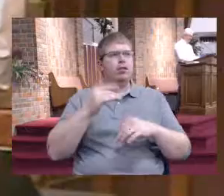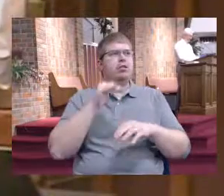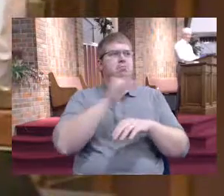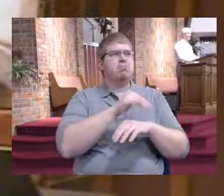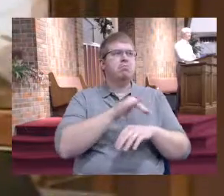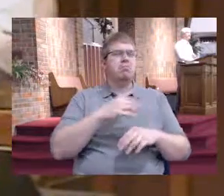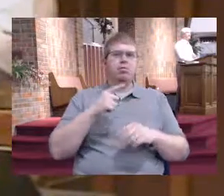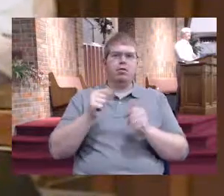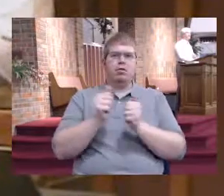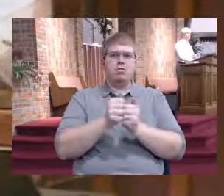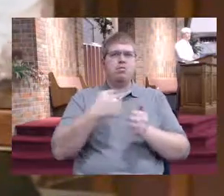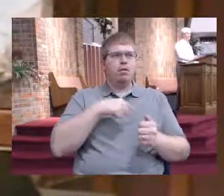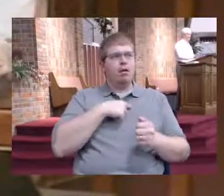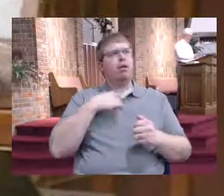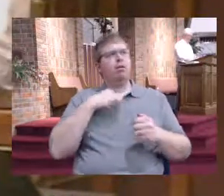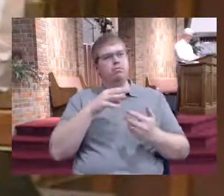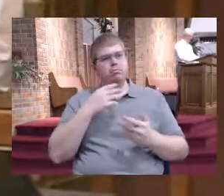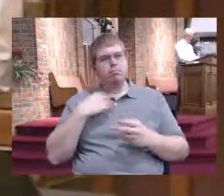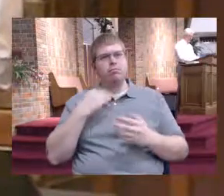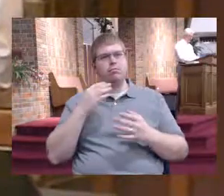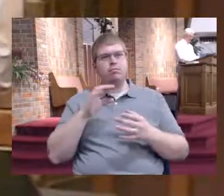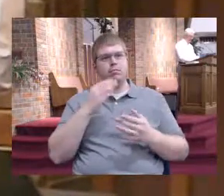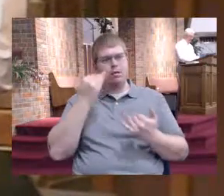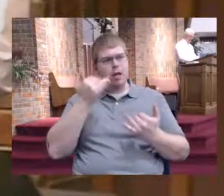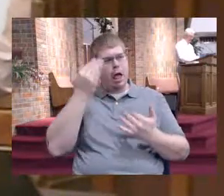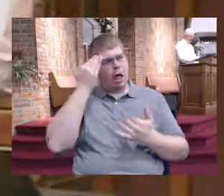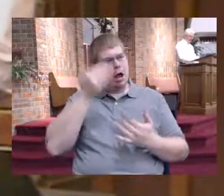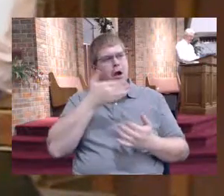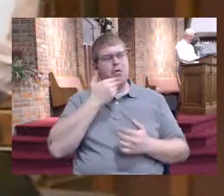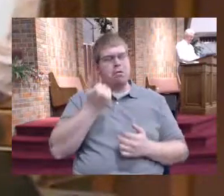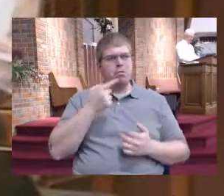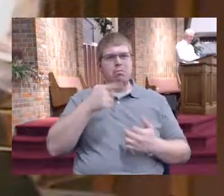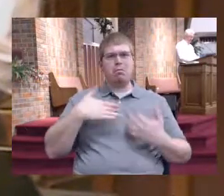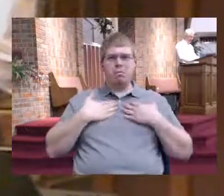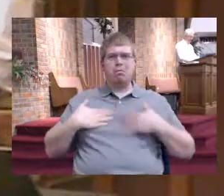time with him and getting to know him, and it's been a pleasure.